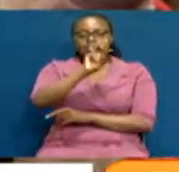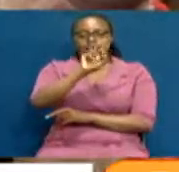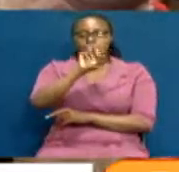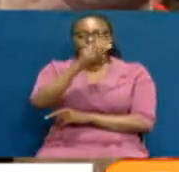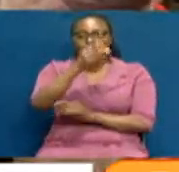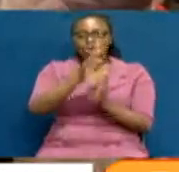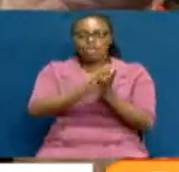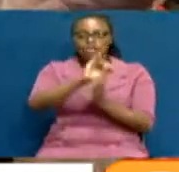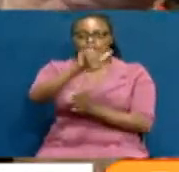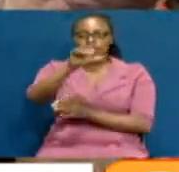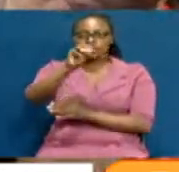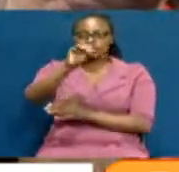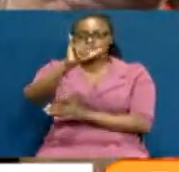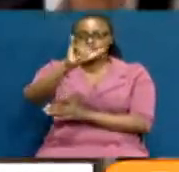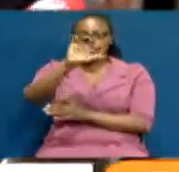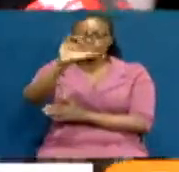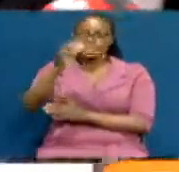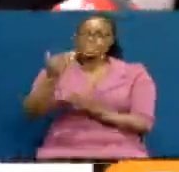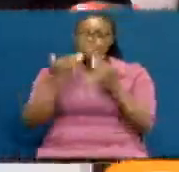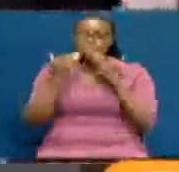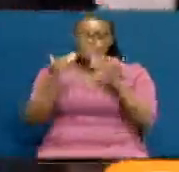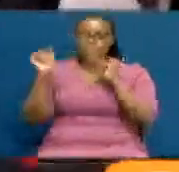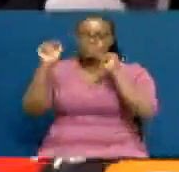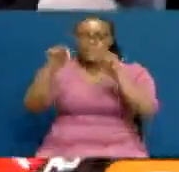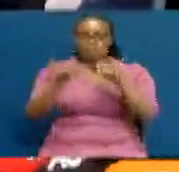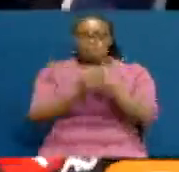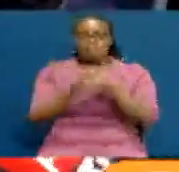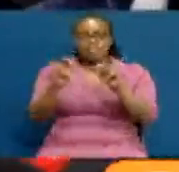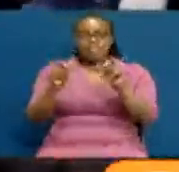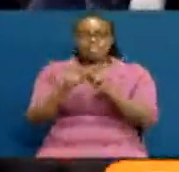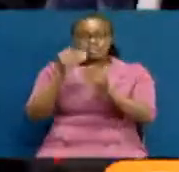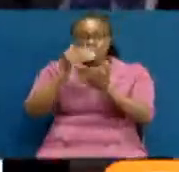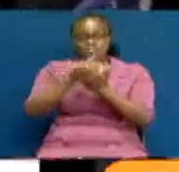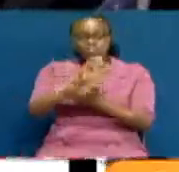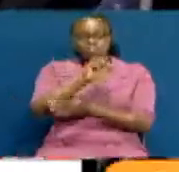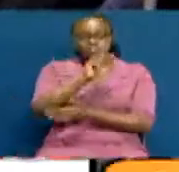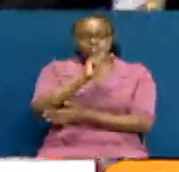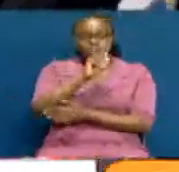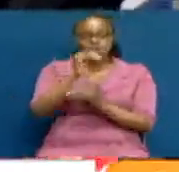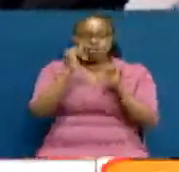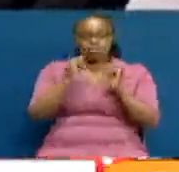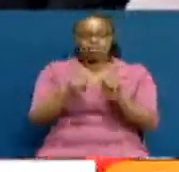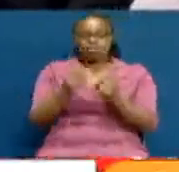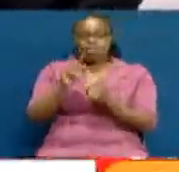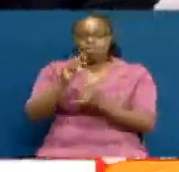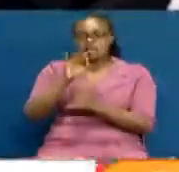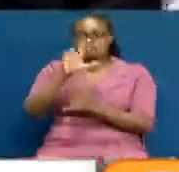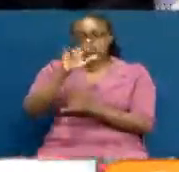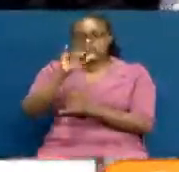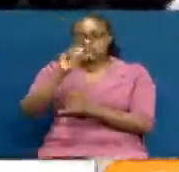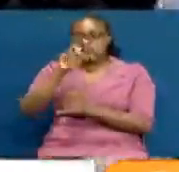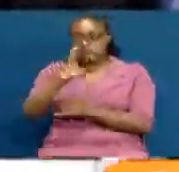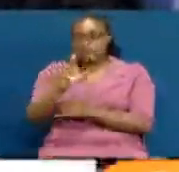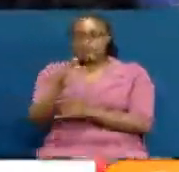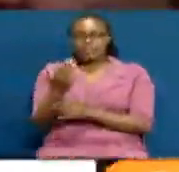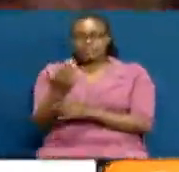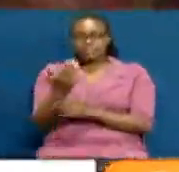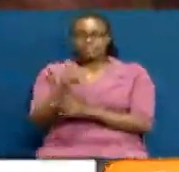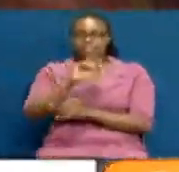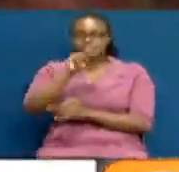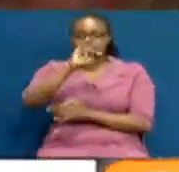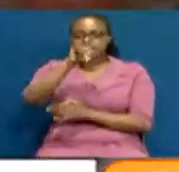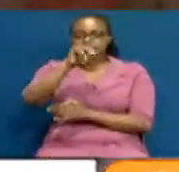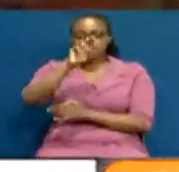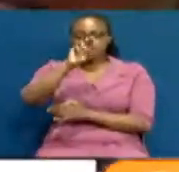mama, tunawashukuru kwa kuja huku. The team made stops at Soko Mpya, Flyover Junction, Kwa Haraka,